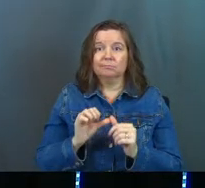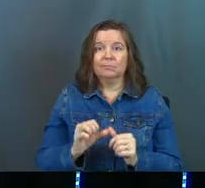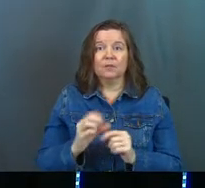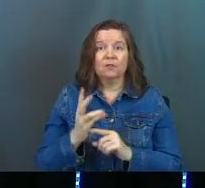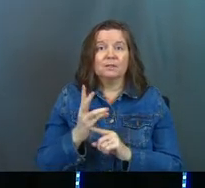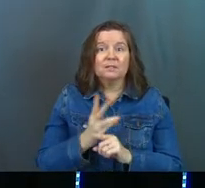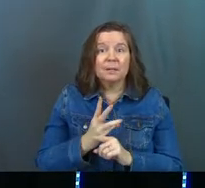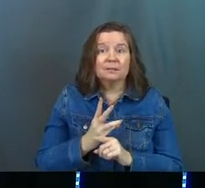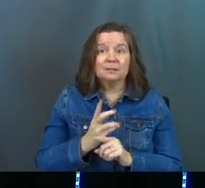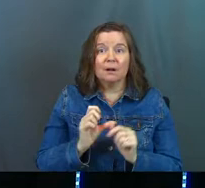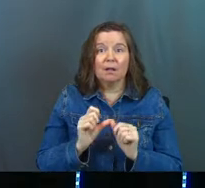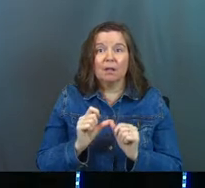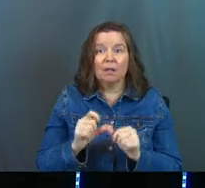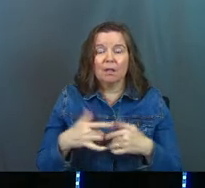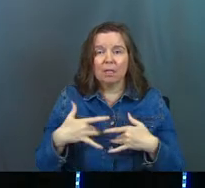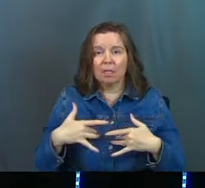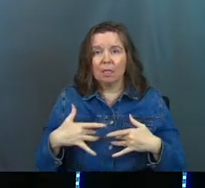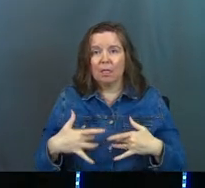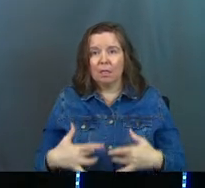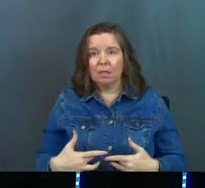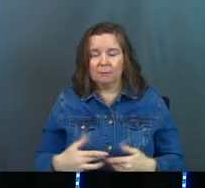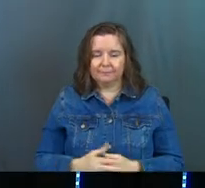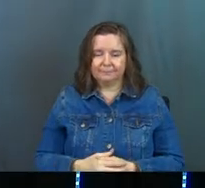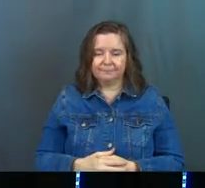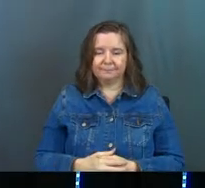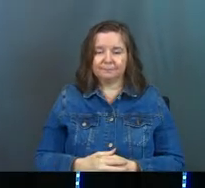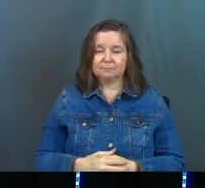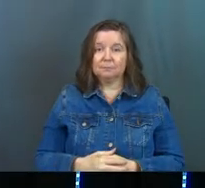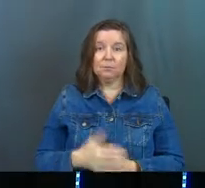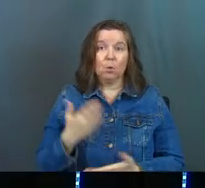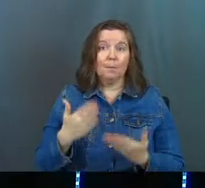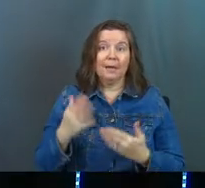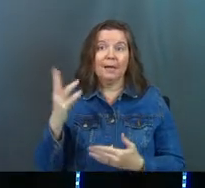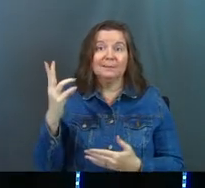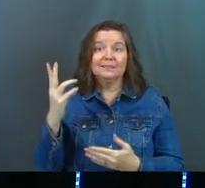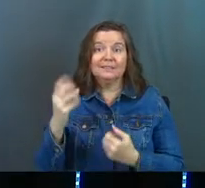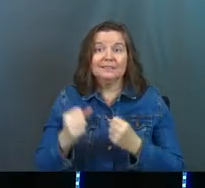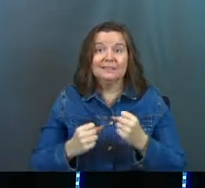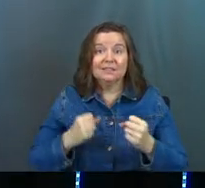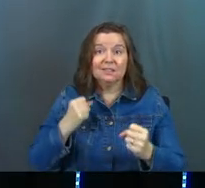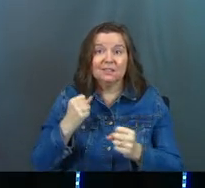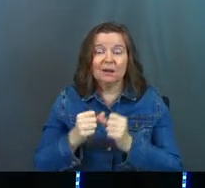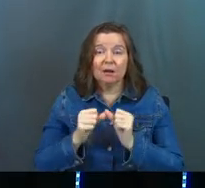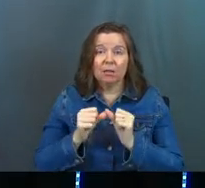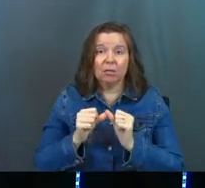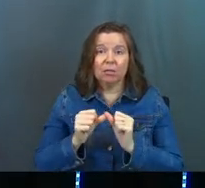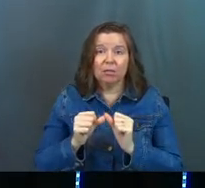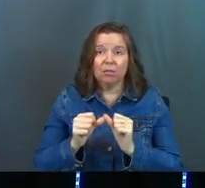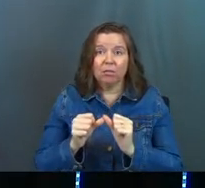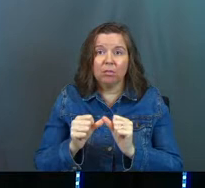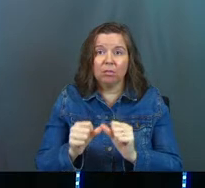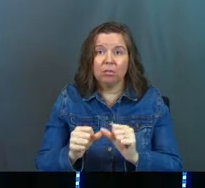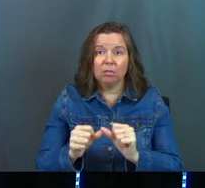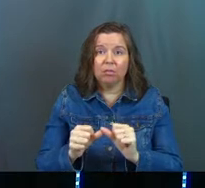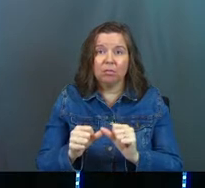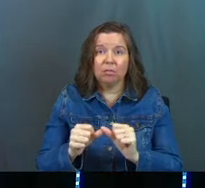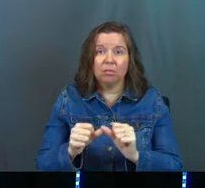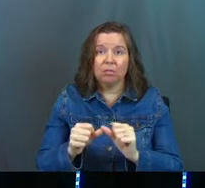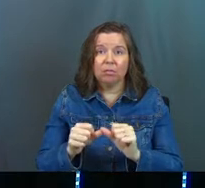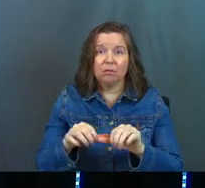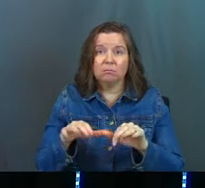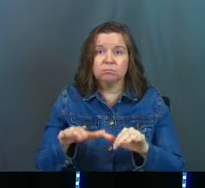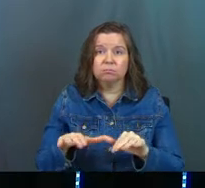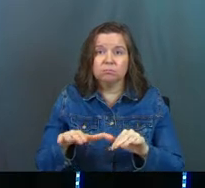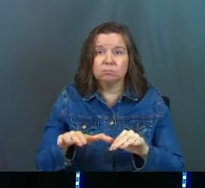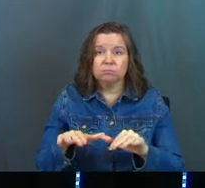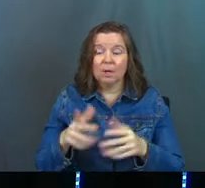You've had moments, maybe you're in it right now. It's been 6 years. And what you're doing